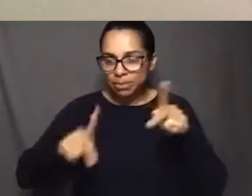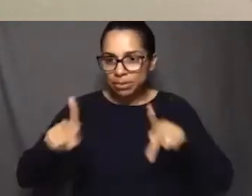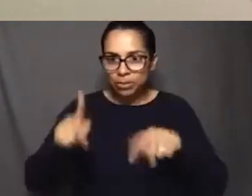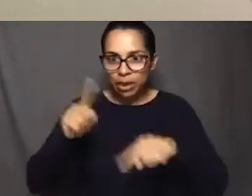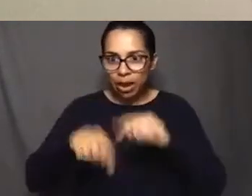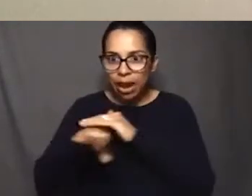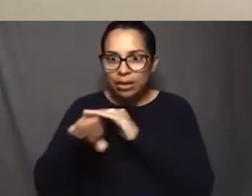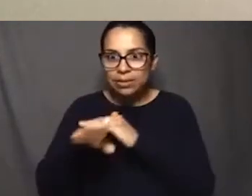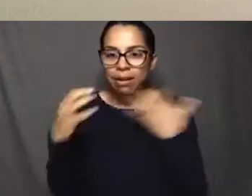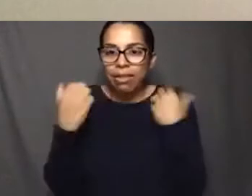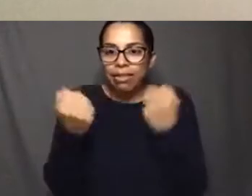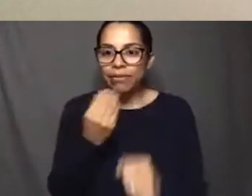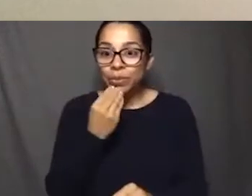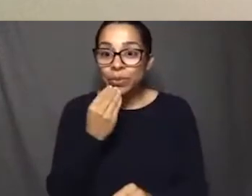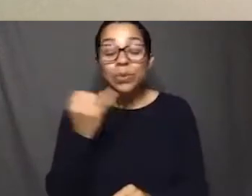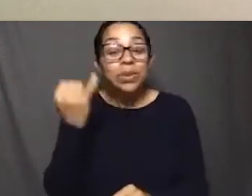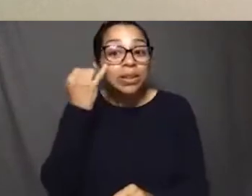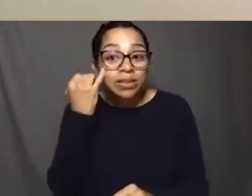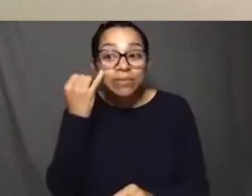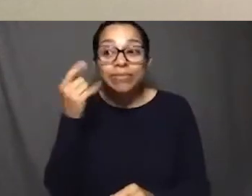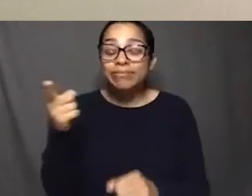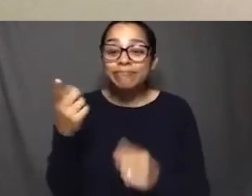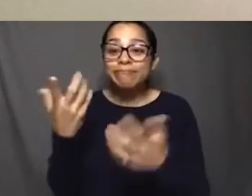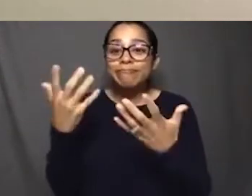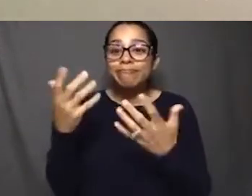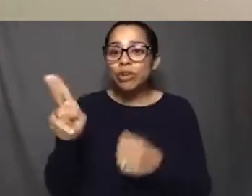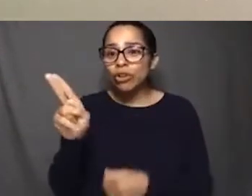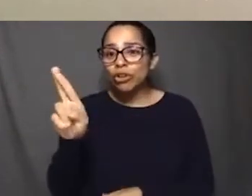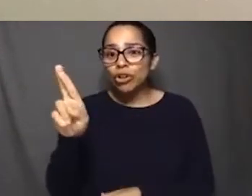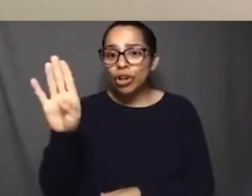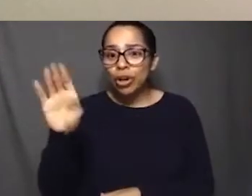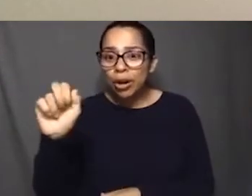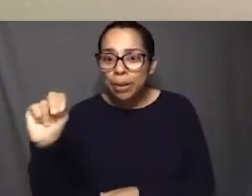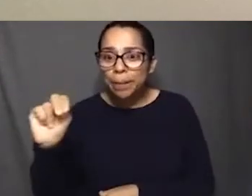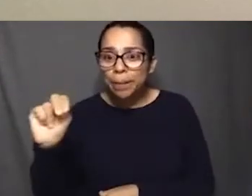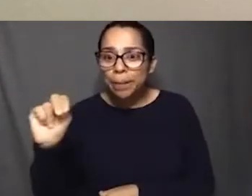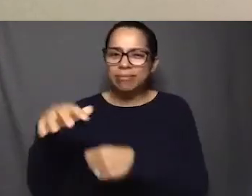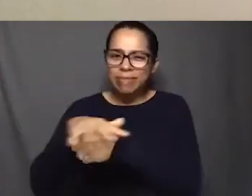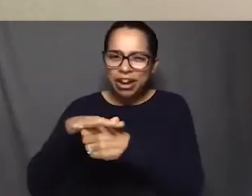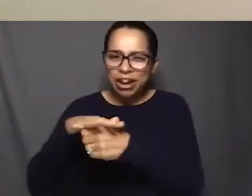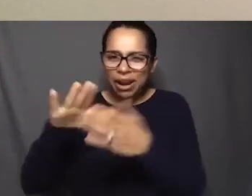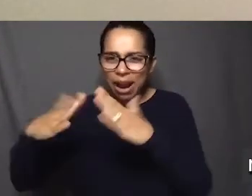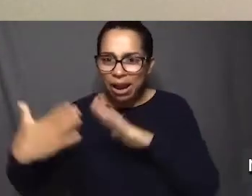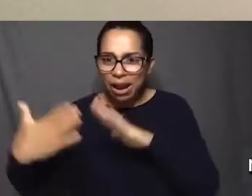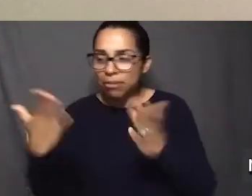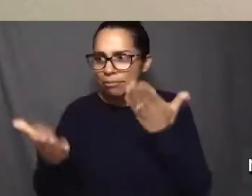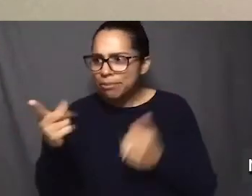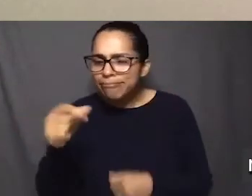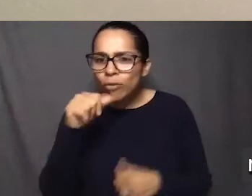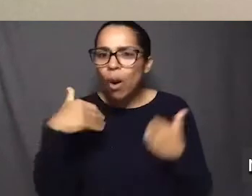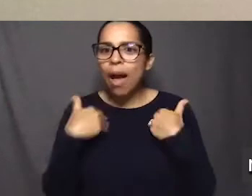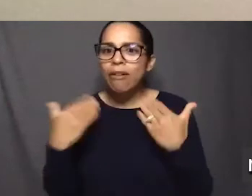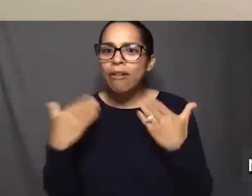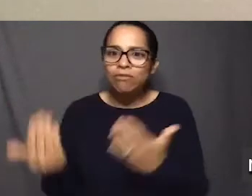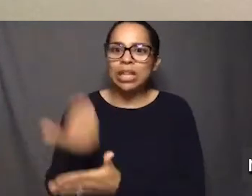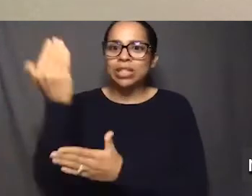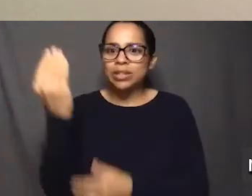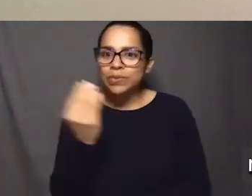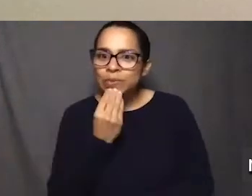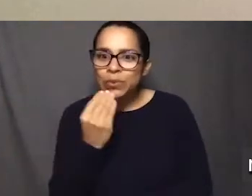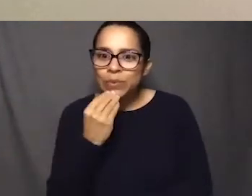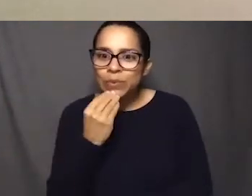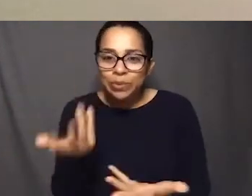urban areas are often unable to obtain fresh food, whereas people who live in agricultural areas may not be able to afford buying